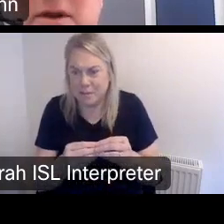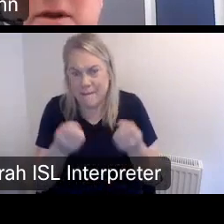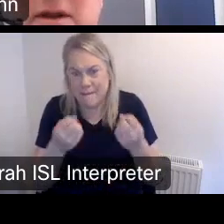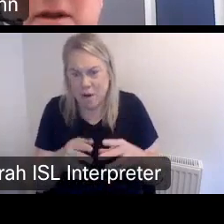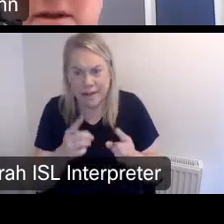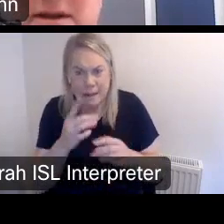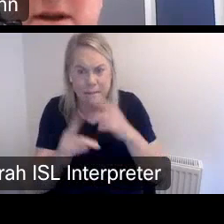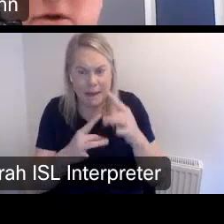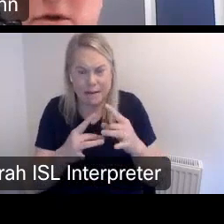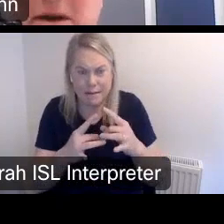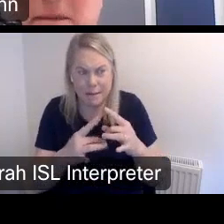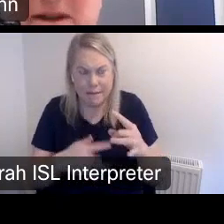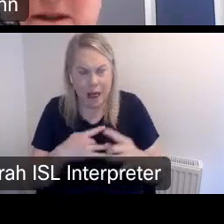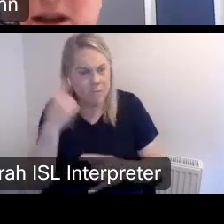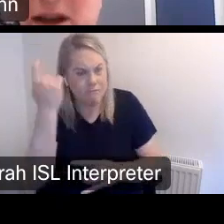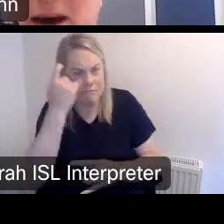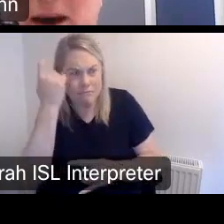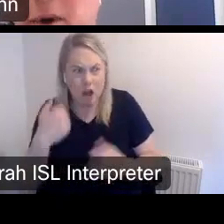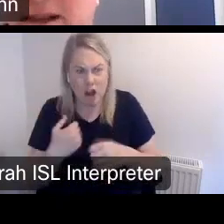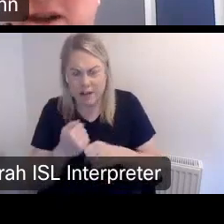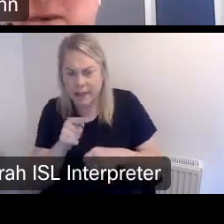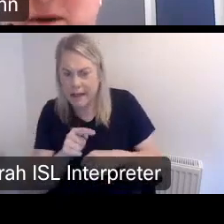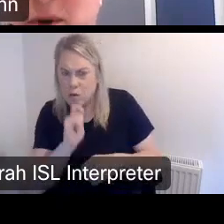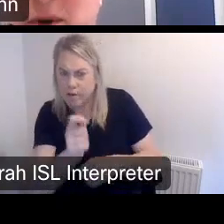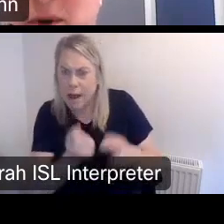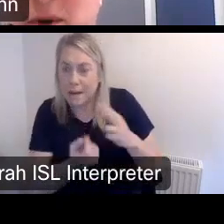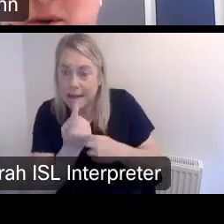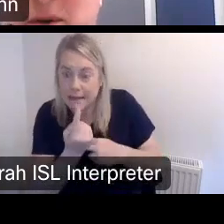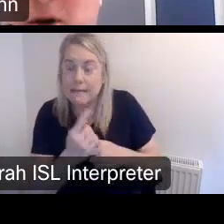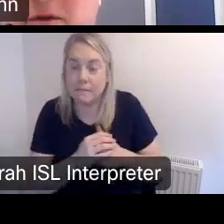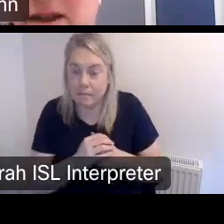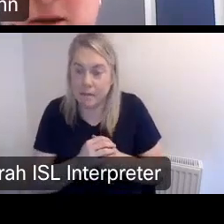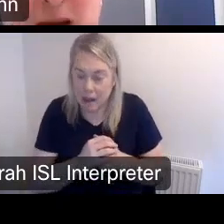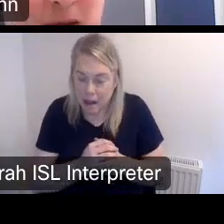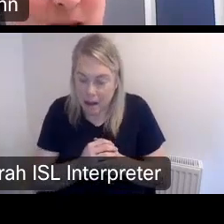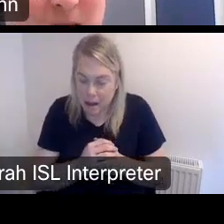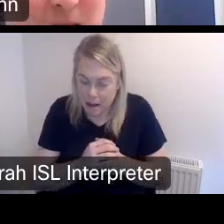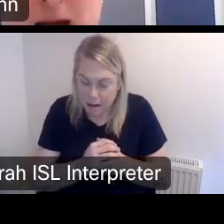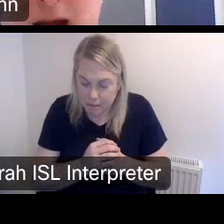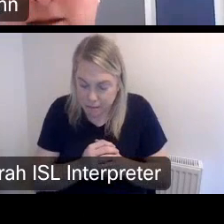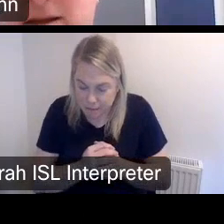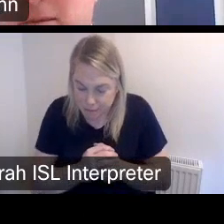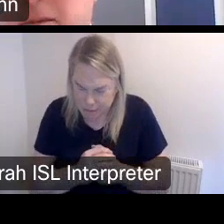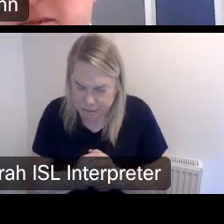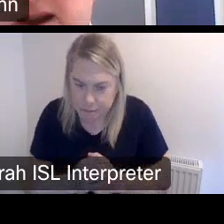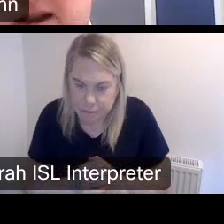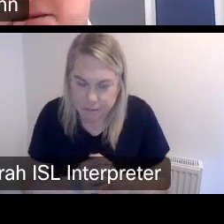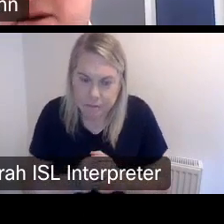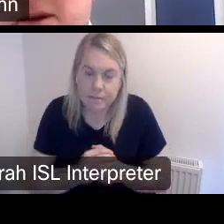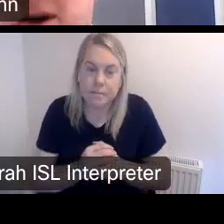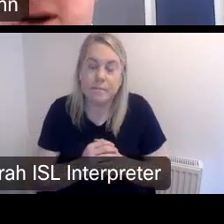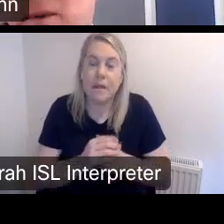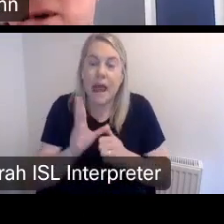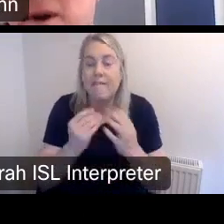concerned that this is a notifiable incident. But I think that uncertainty will often remain. I think there may be, I think there will be many